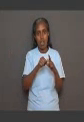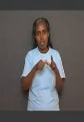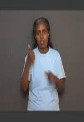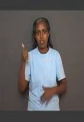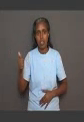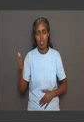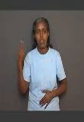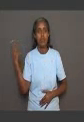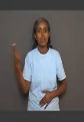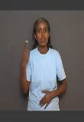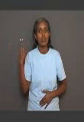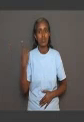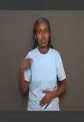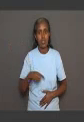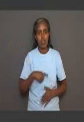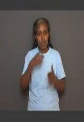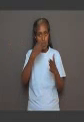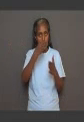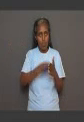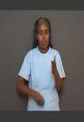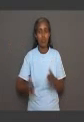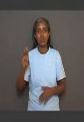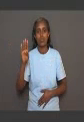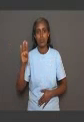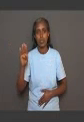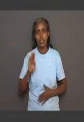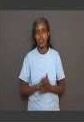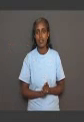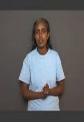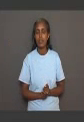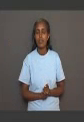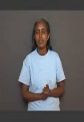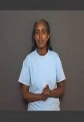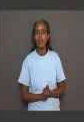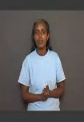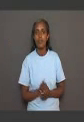angle A by using our values for B.